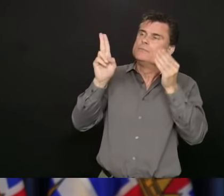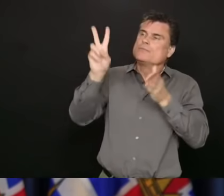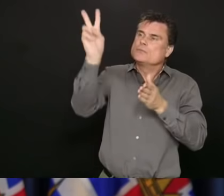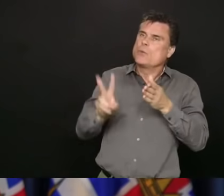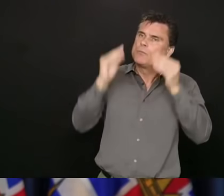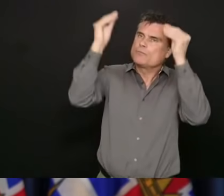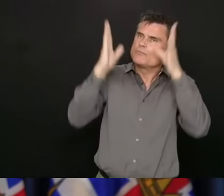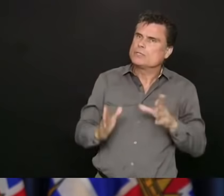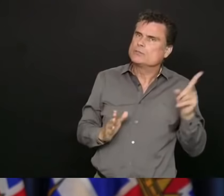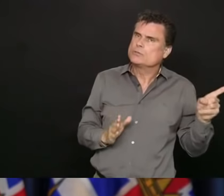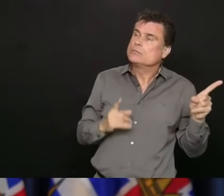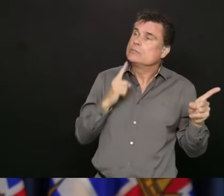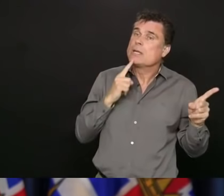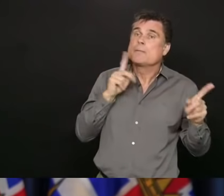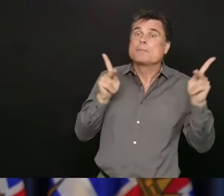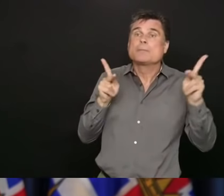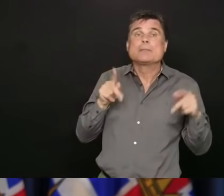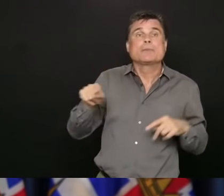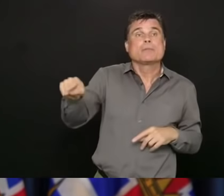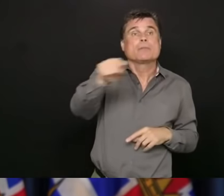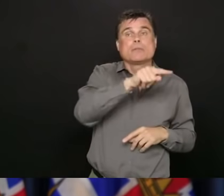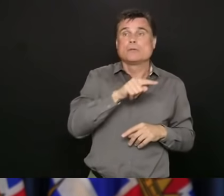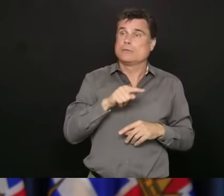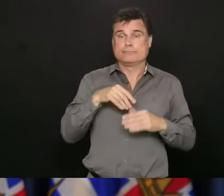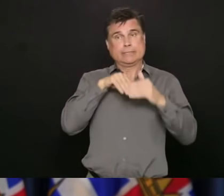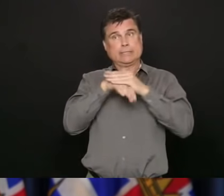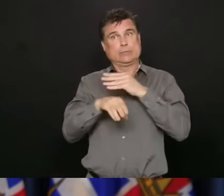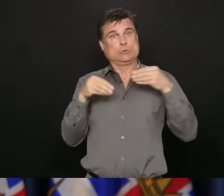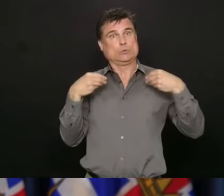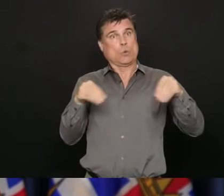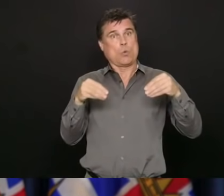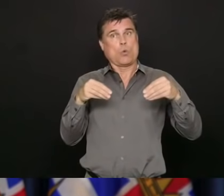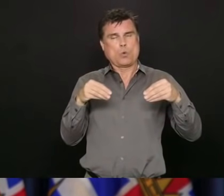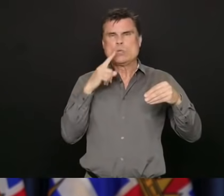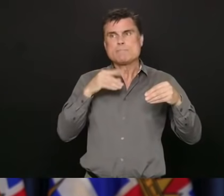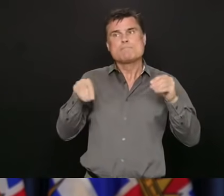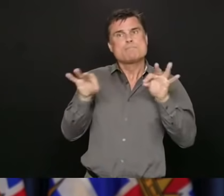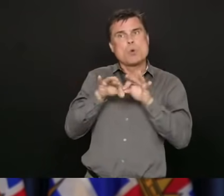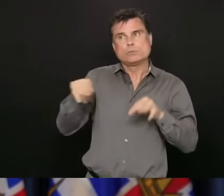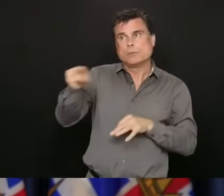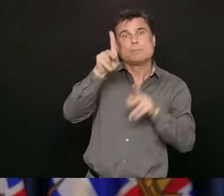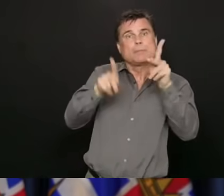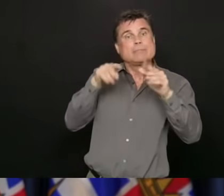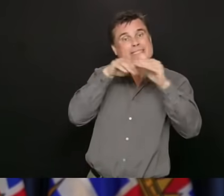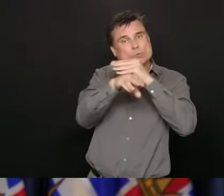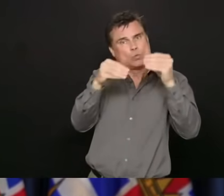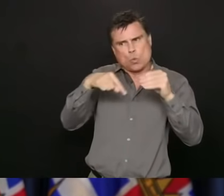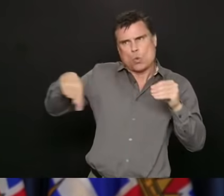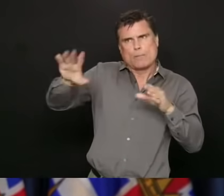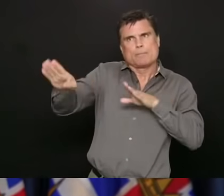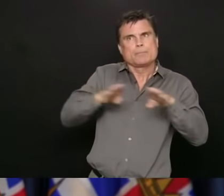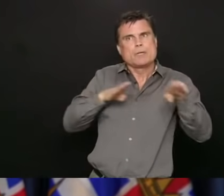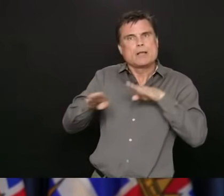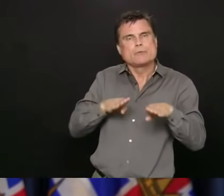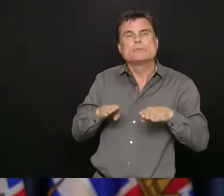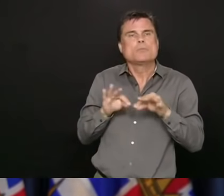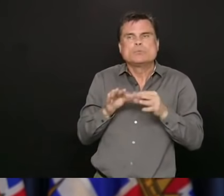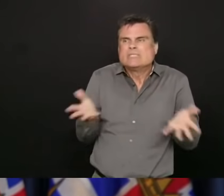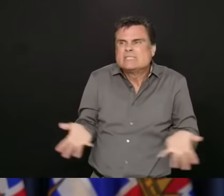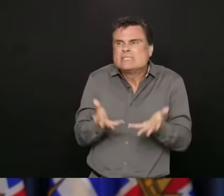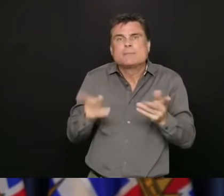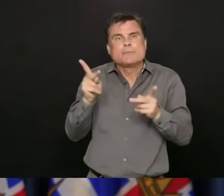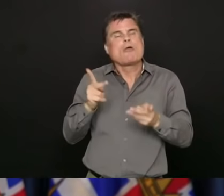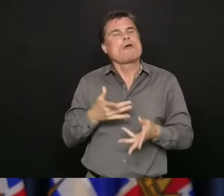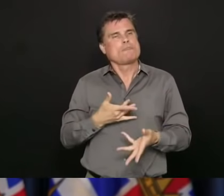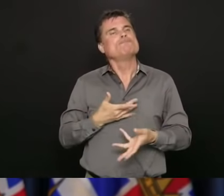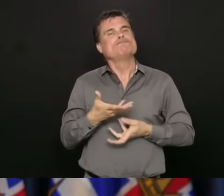time, just to give some perhaps confidence to the economy? Absolutely. The economy is people. People are the